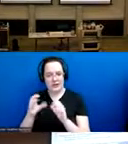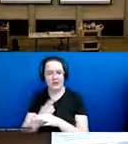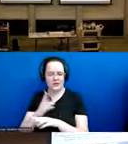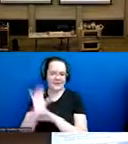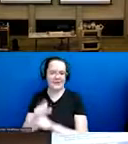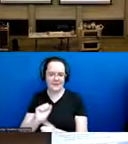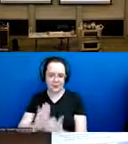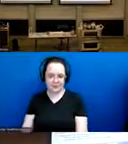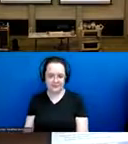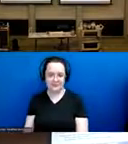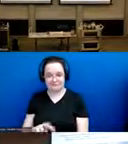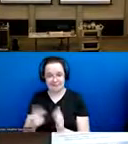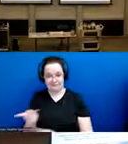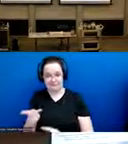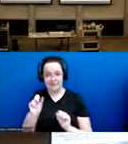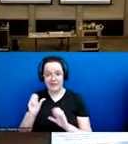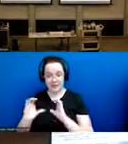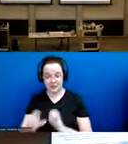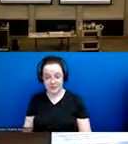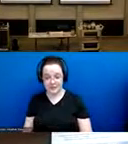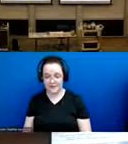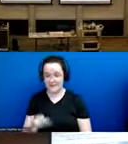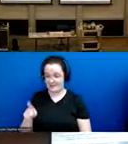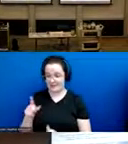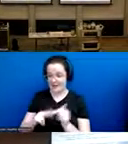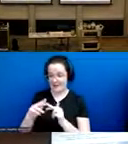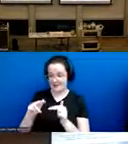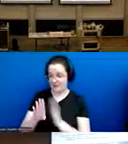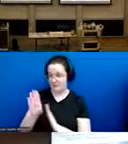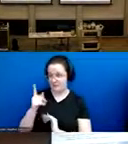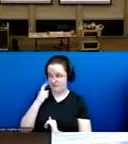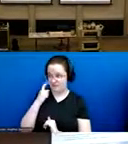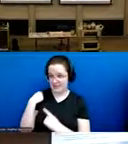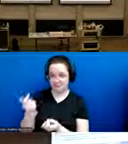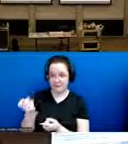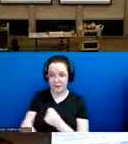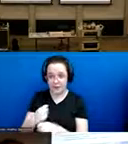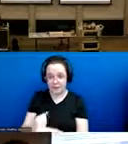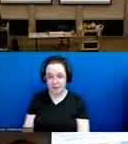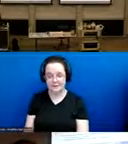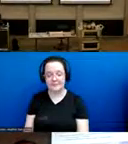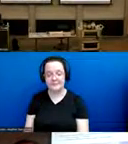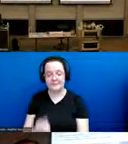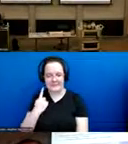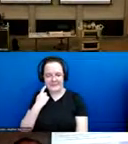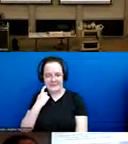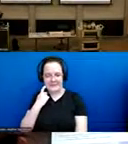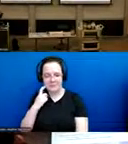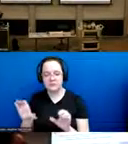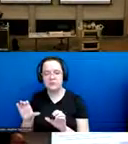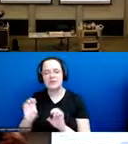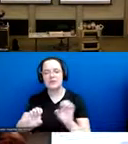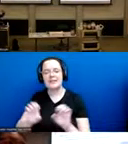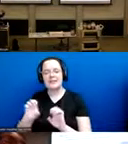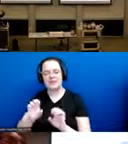So we can communicate. So this was built in the last 2 years. And then recently we've been doing experiments meant